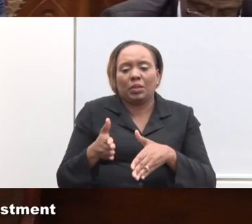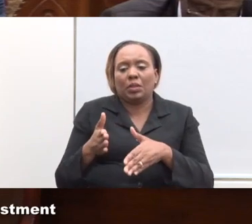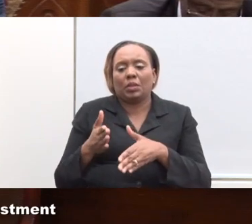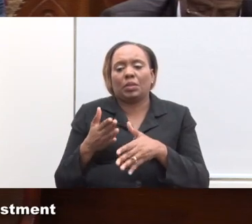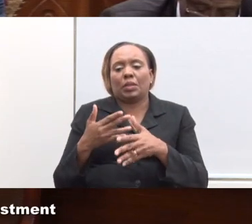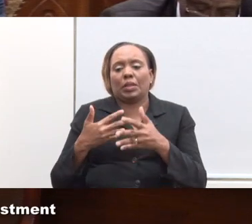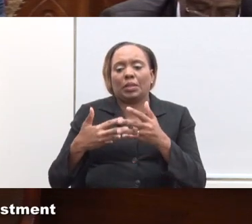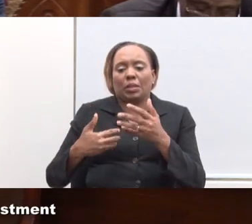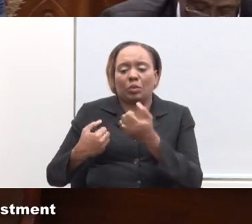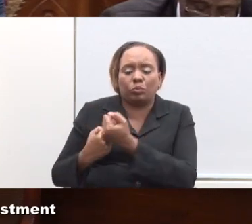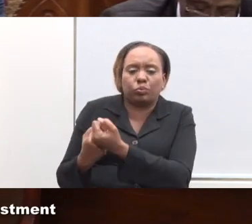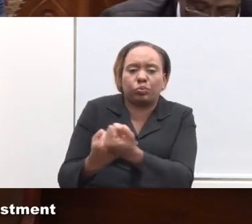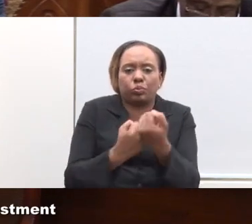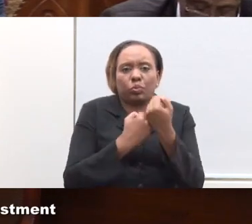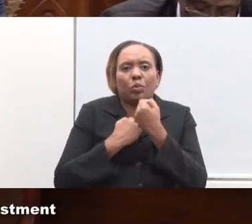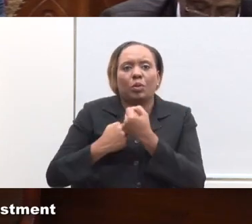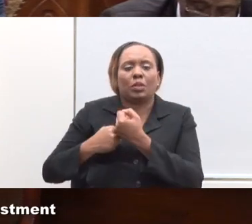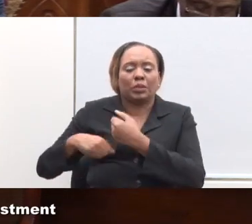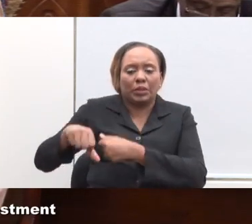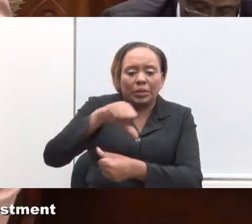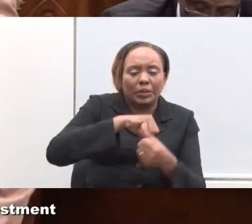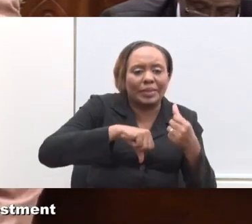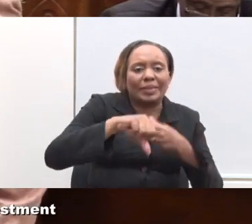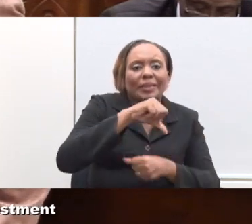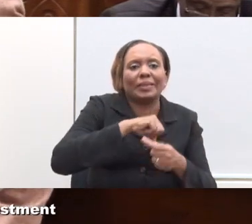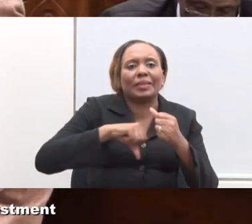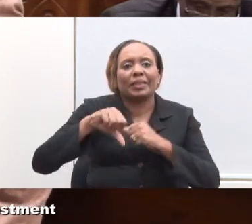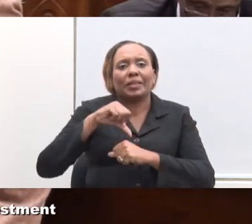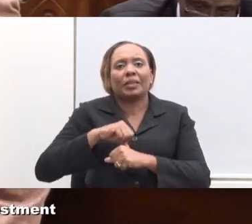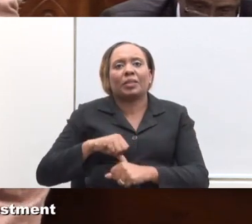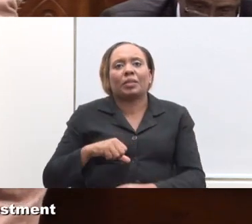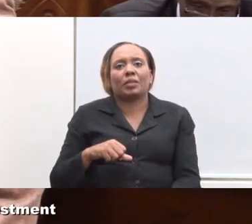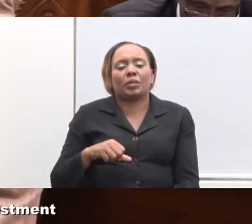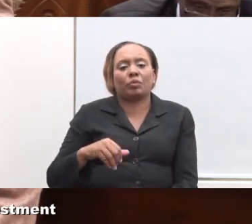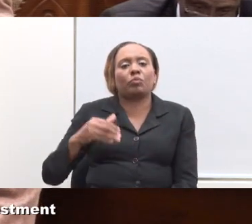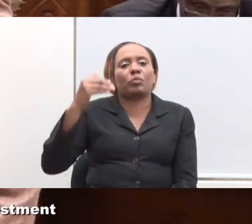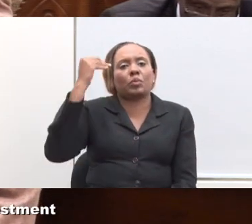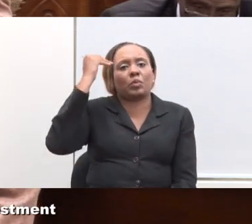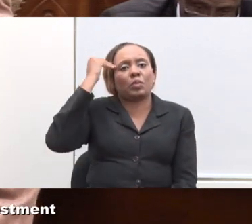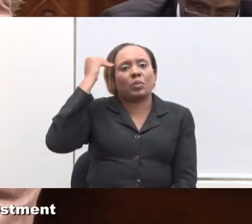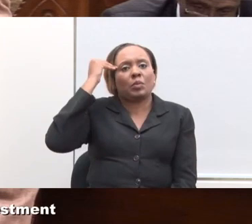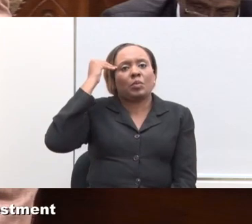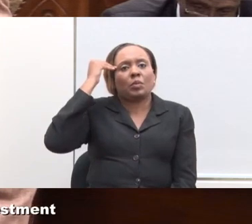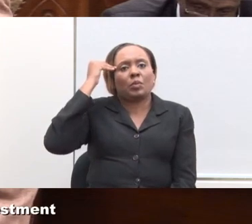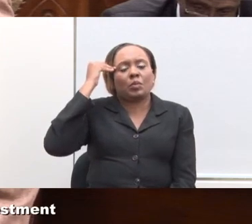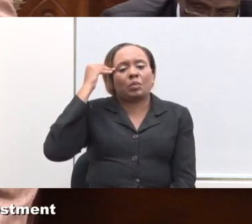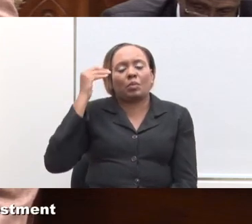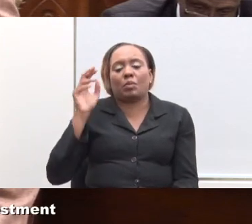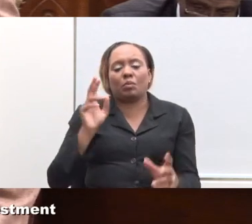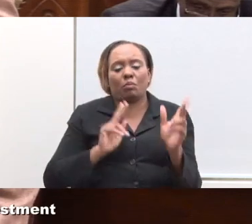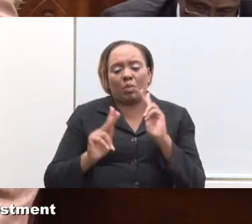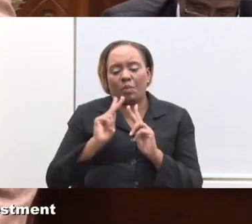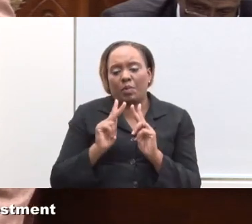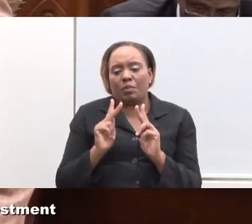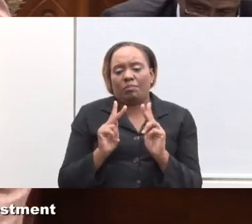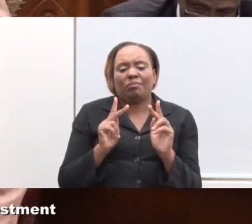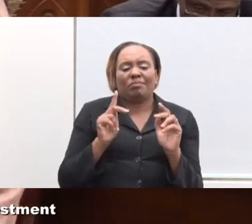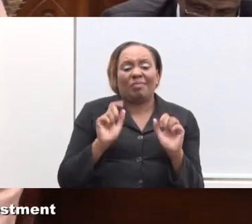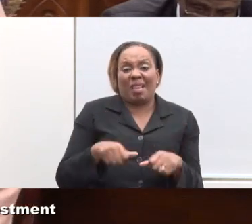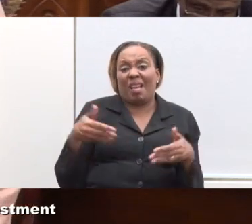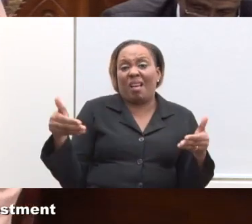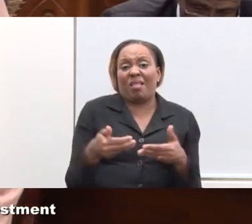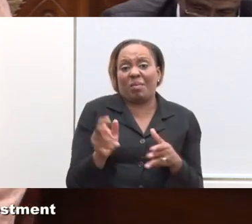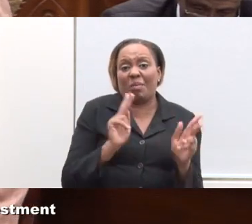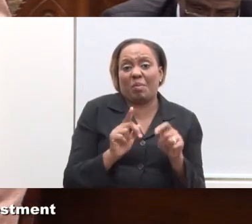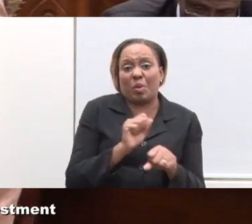extent, separate from those who can afford to hire somebody to help around the house or to do other things